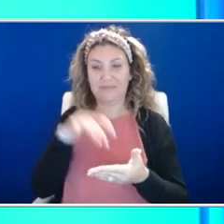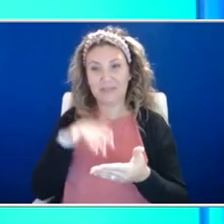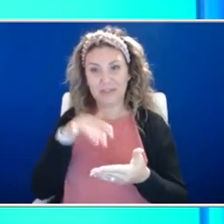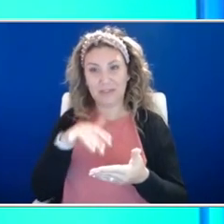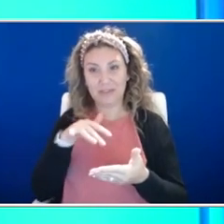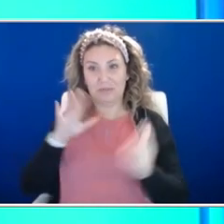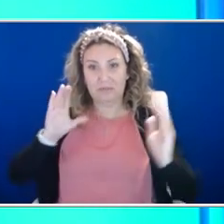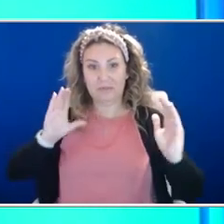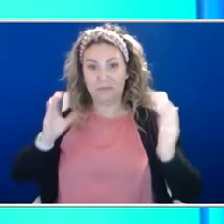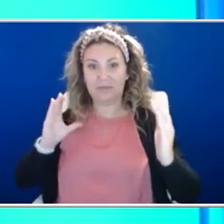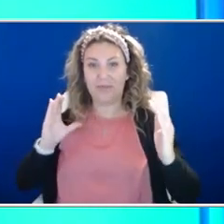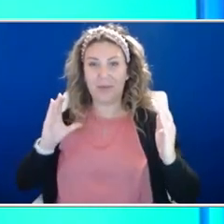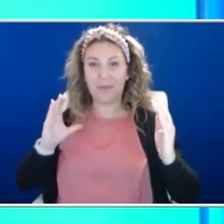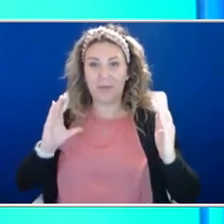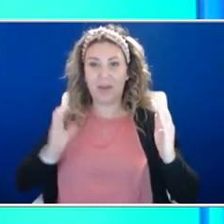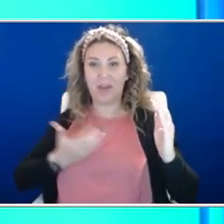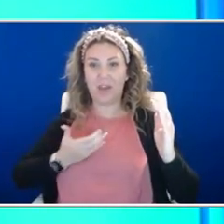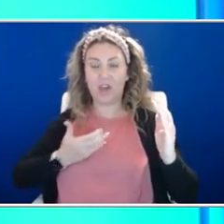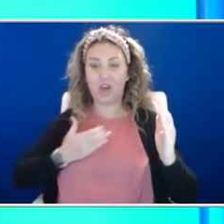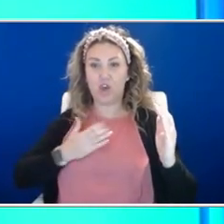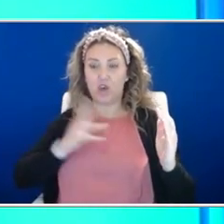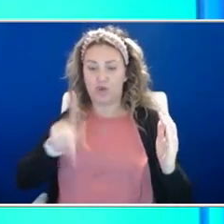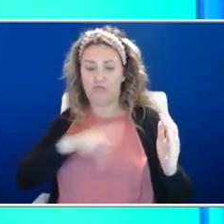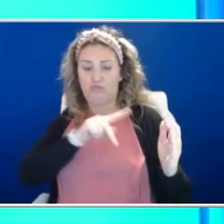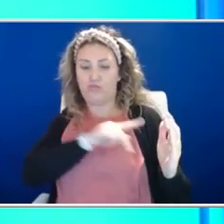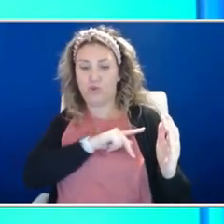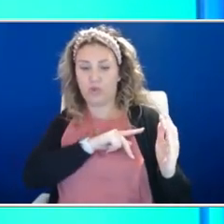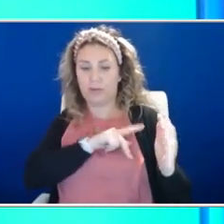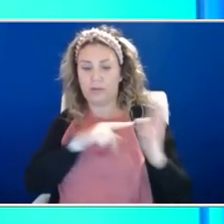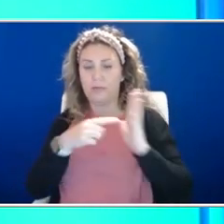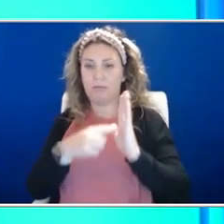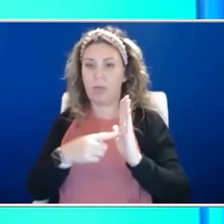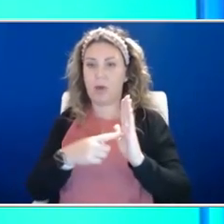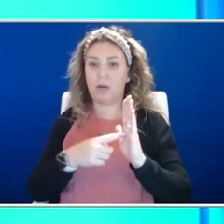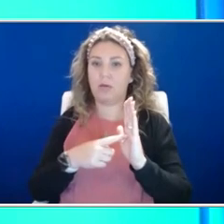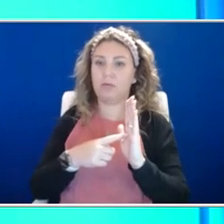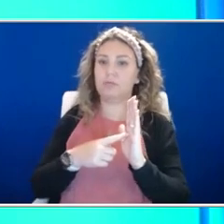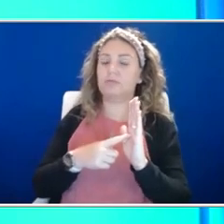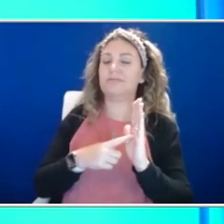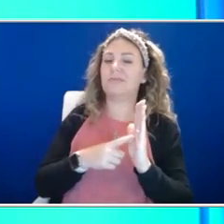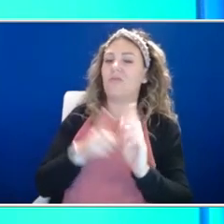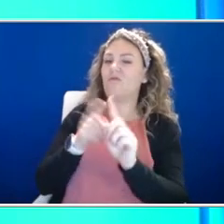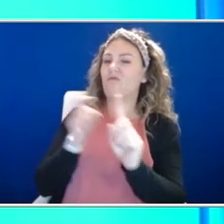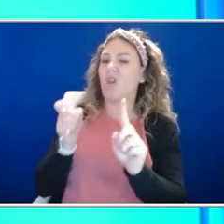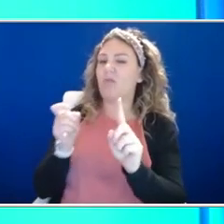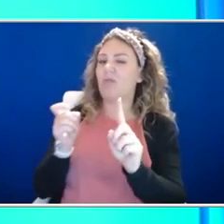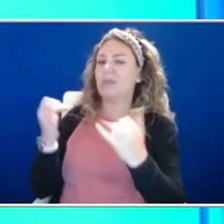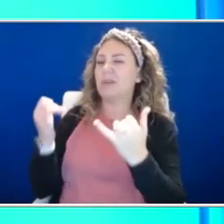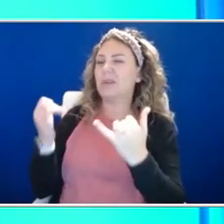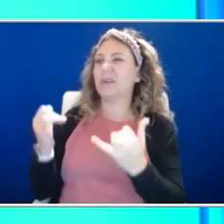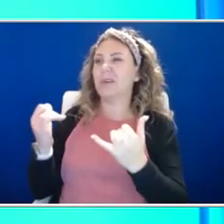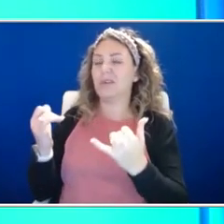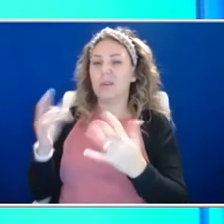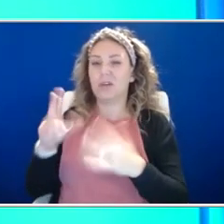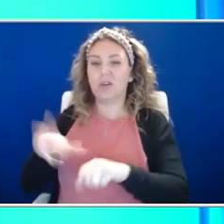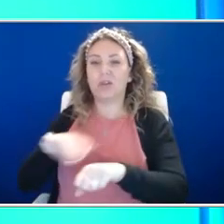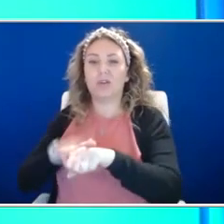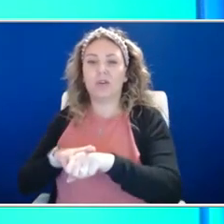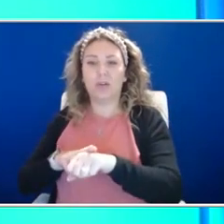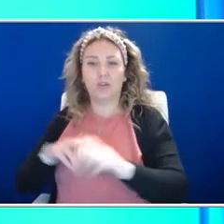we are comparing our personalized model against the conventional predictive model. We are assessing the area under